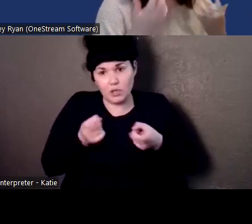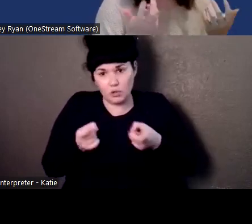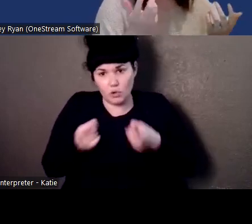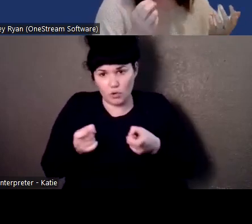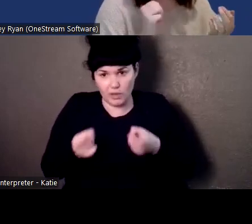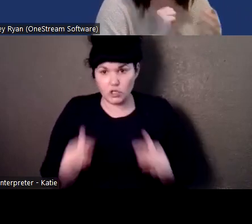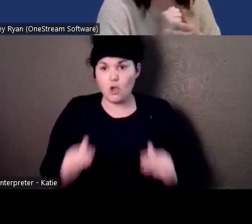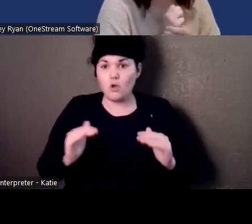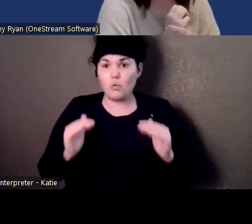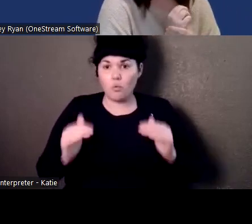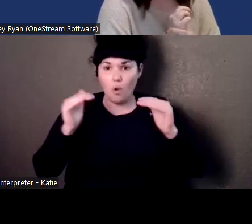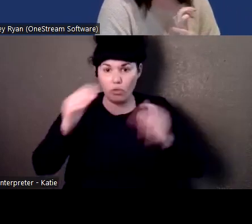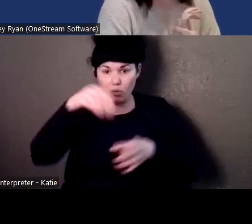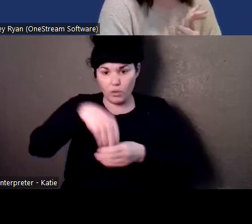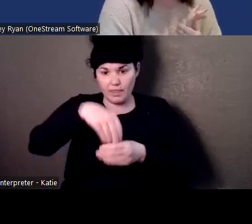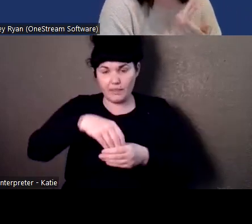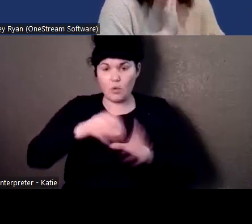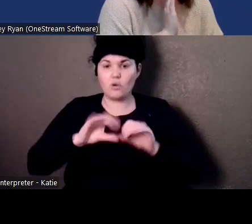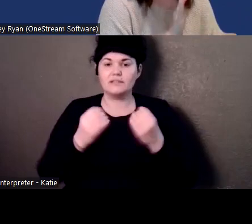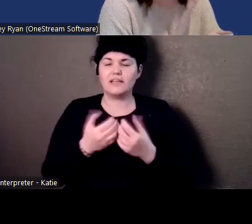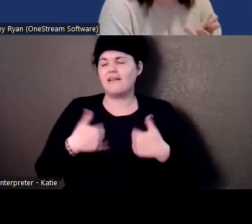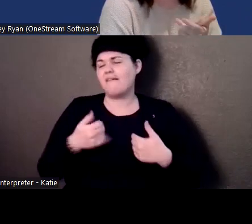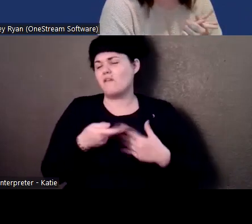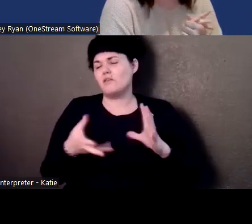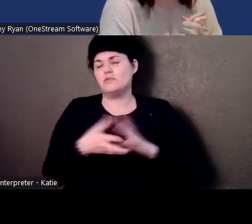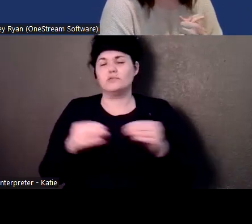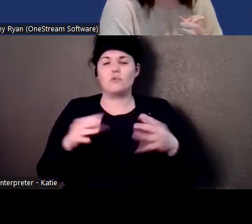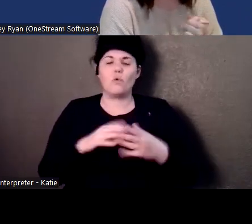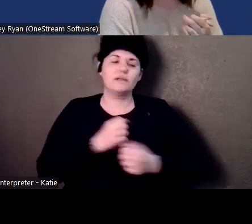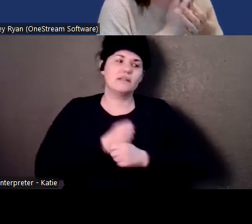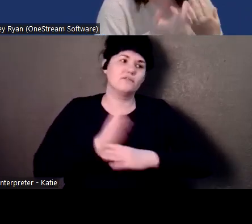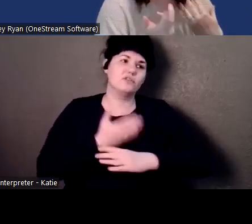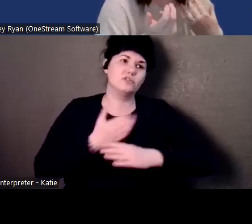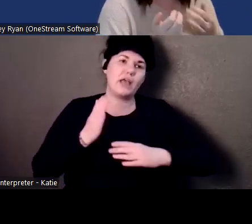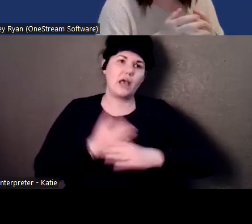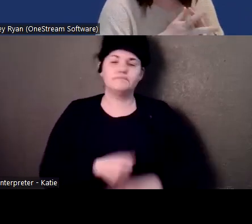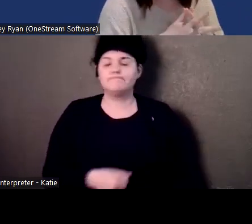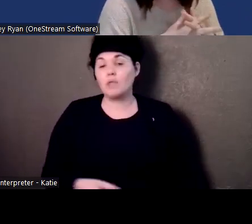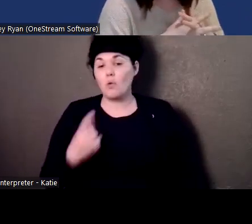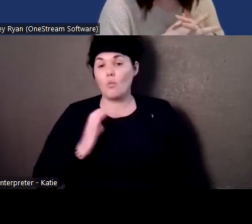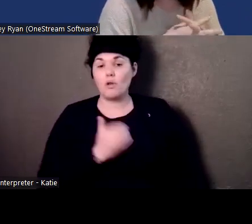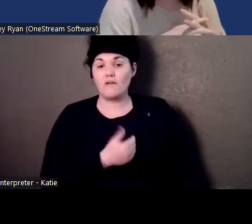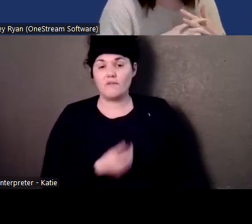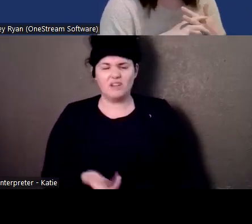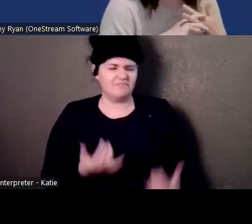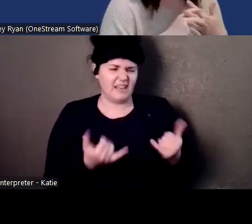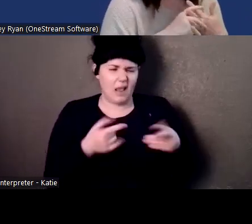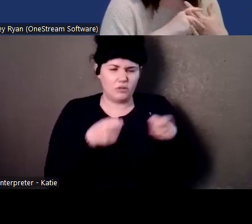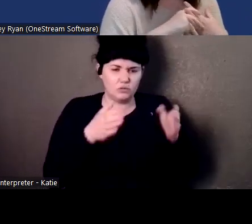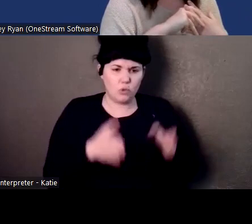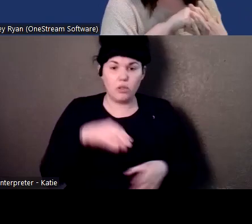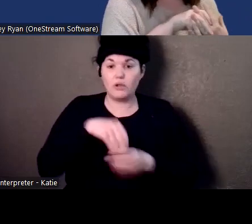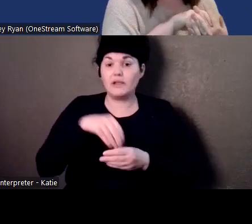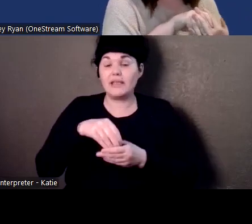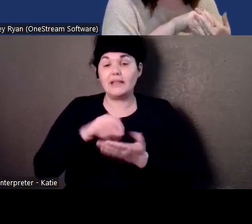organization. So a few stories that I love to tell is we had one of our now controllers within our accounting department. She actually